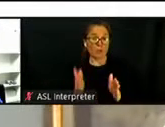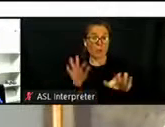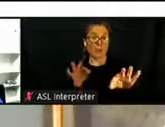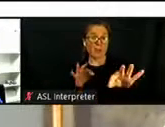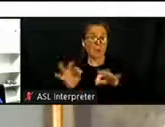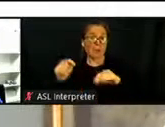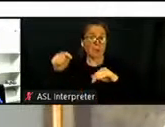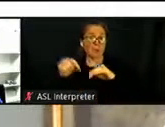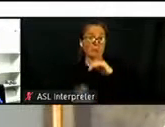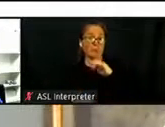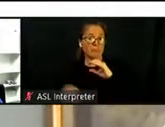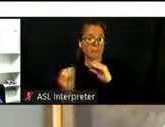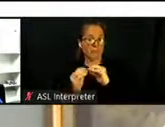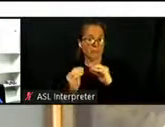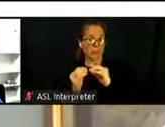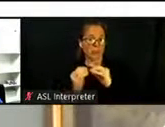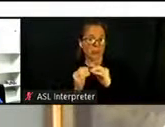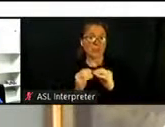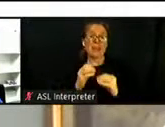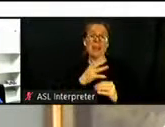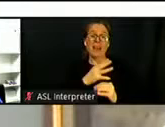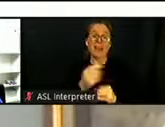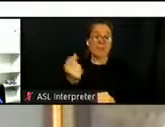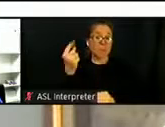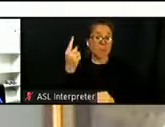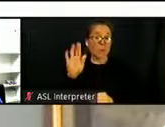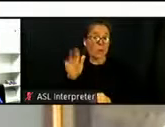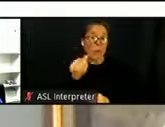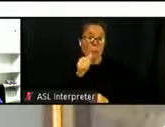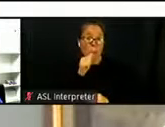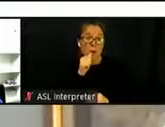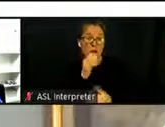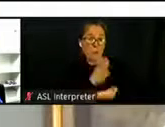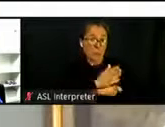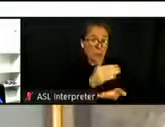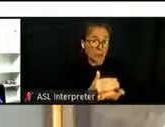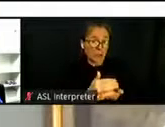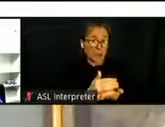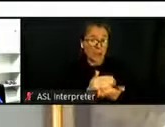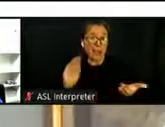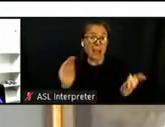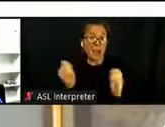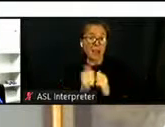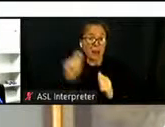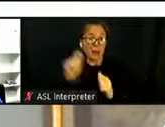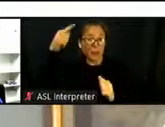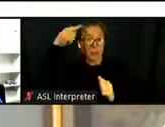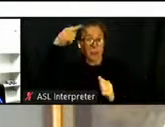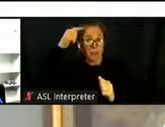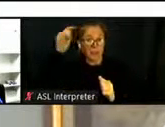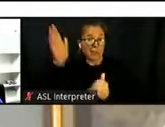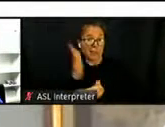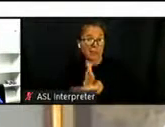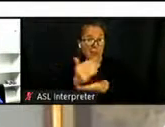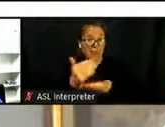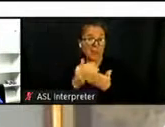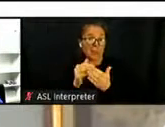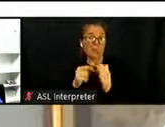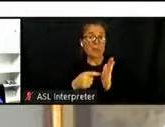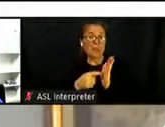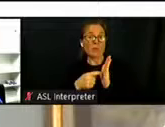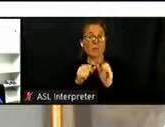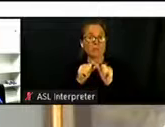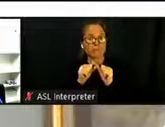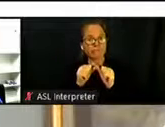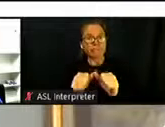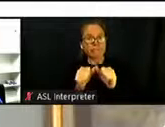about budgets is both personal budgeting and government budgeting involve an ongoing process of balancing multiple needs